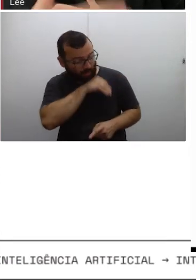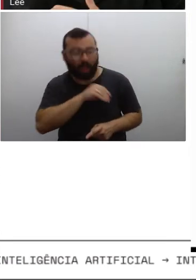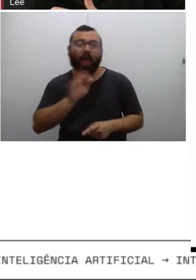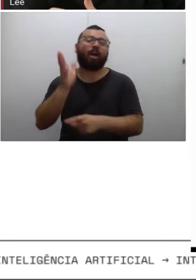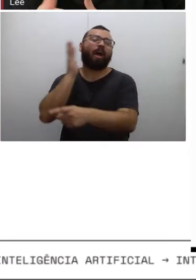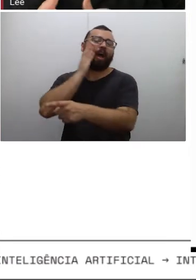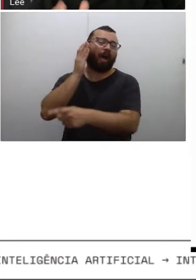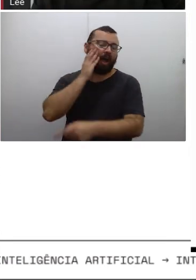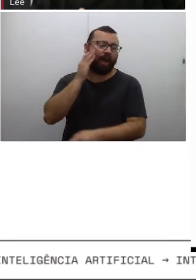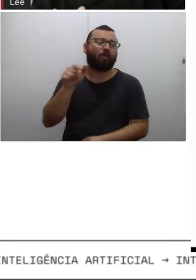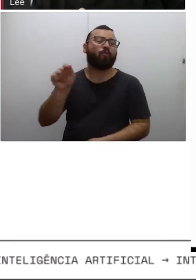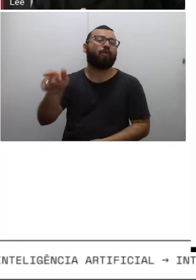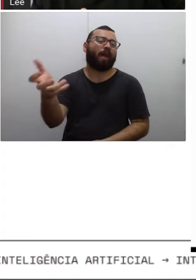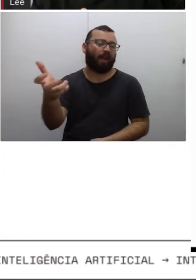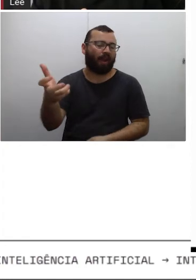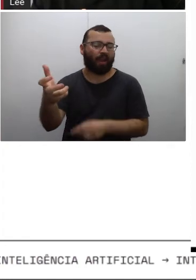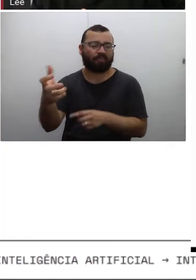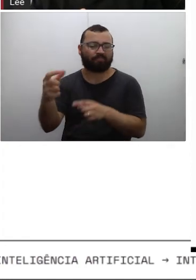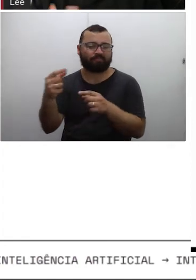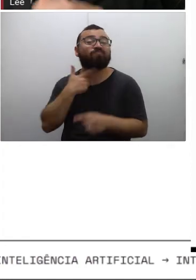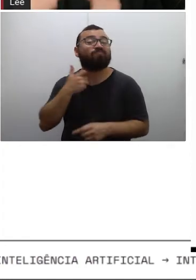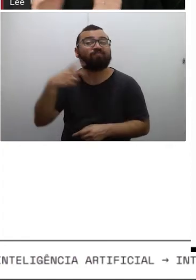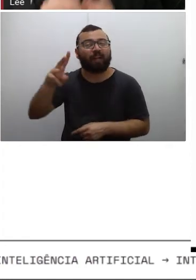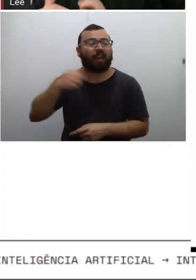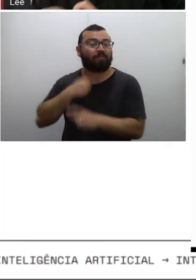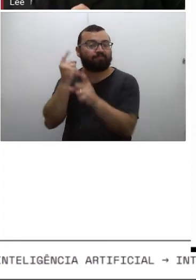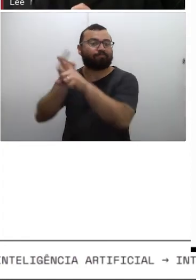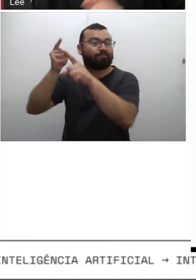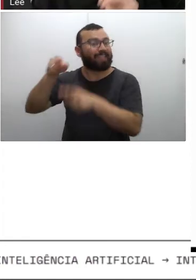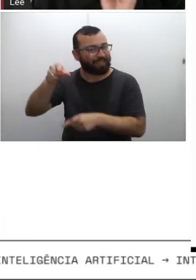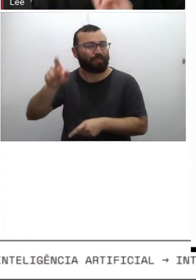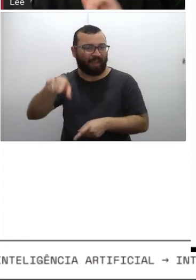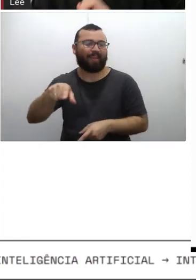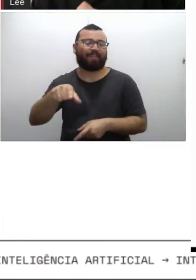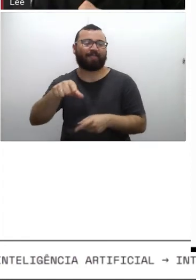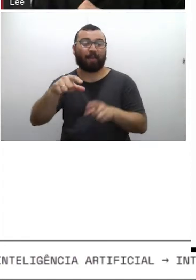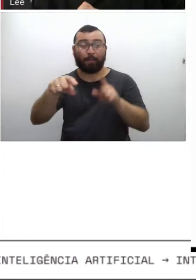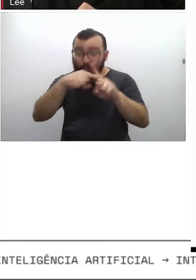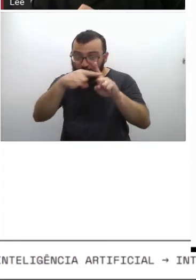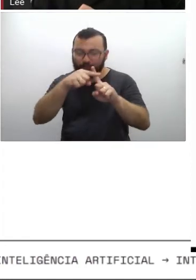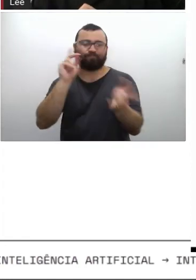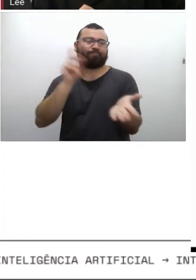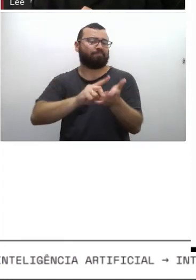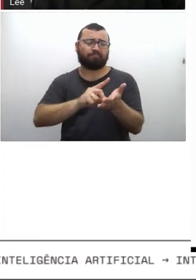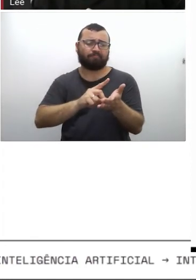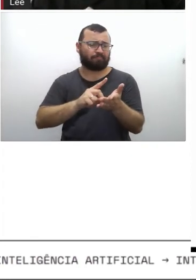it detected also the salary intent. So that's a true positive. Everything fine.